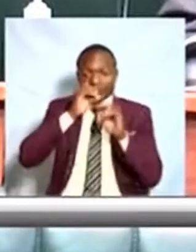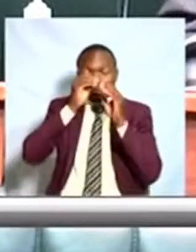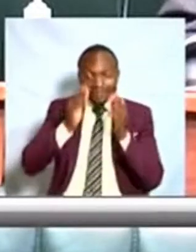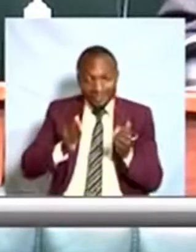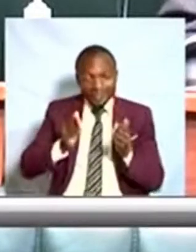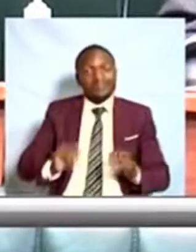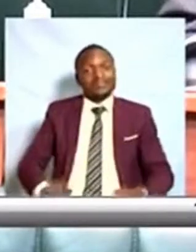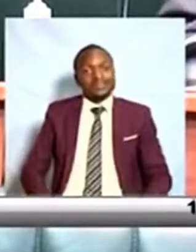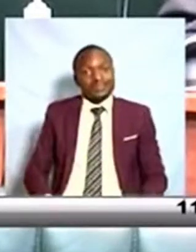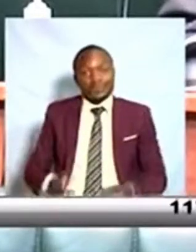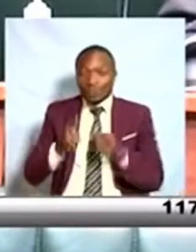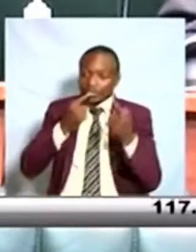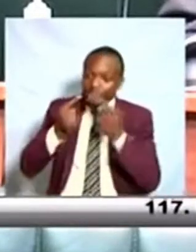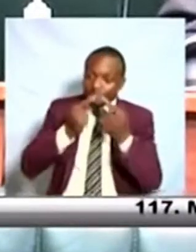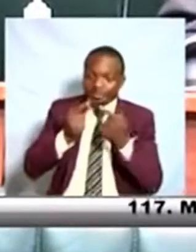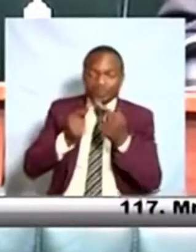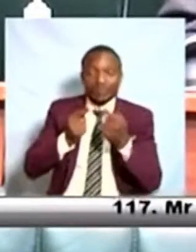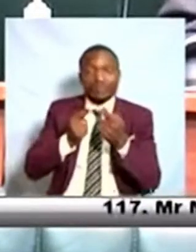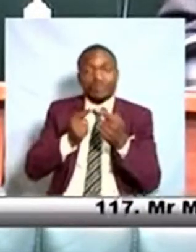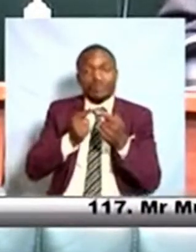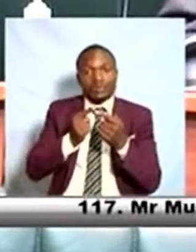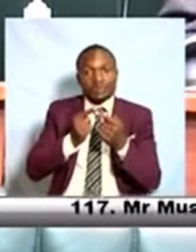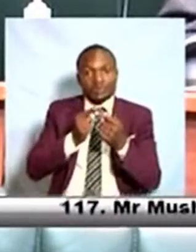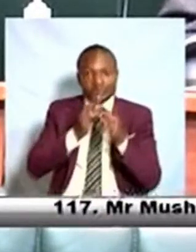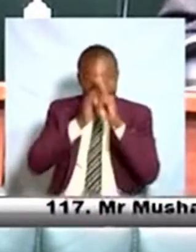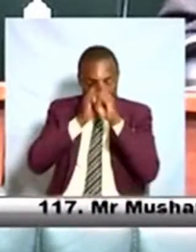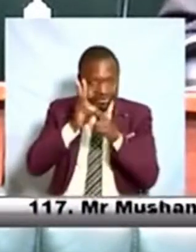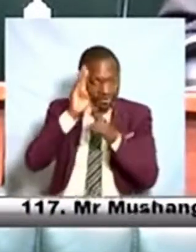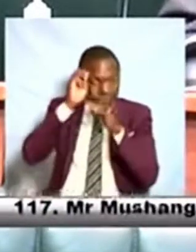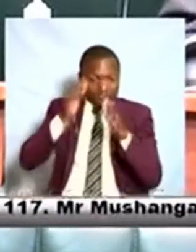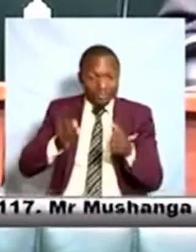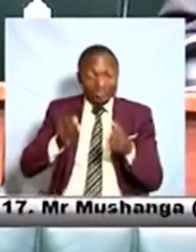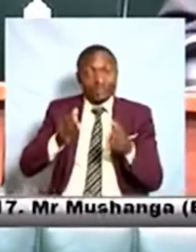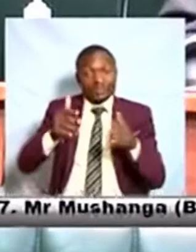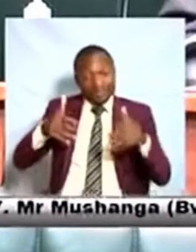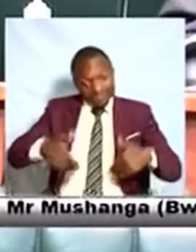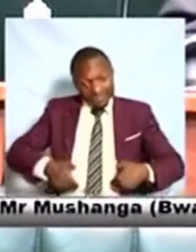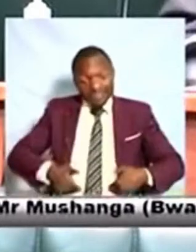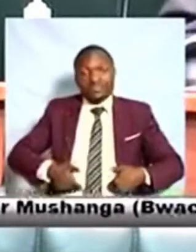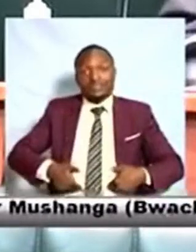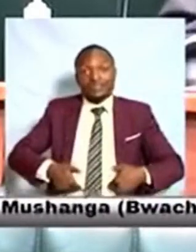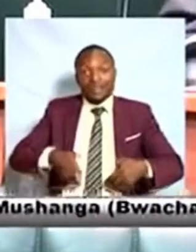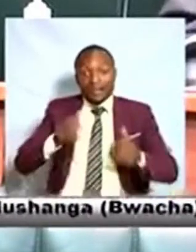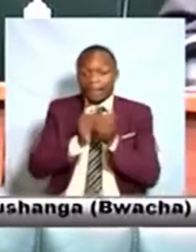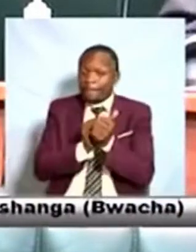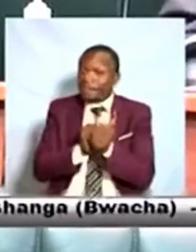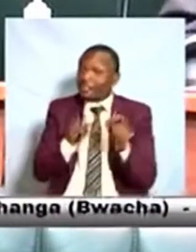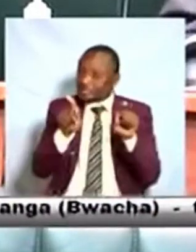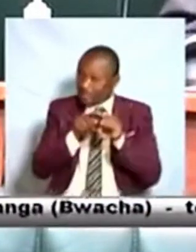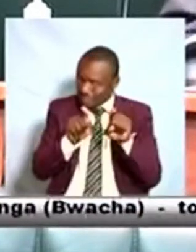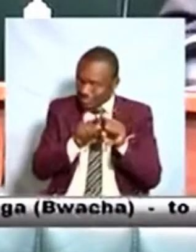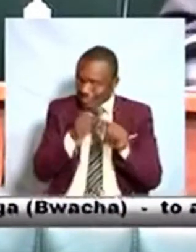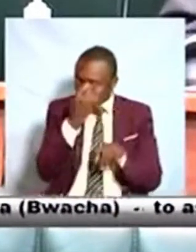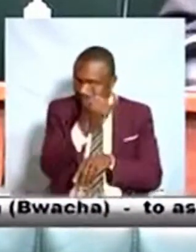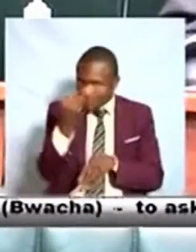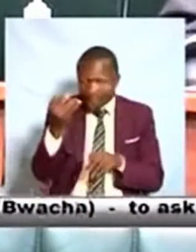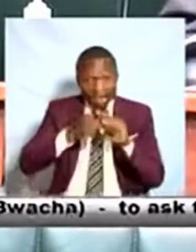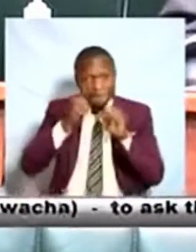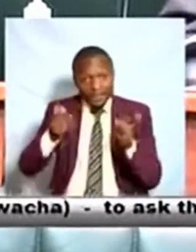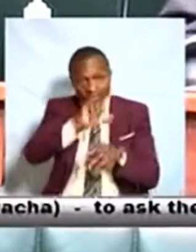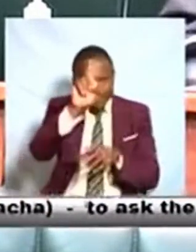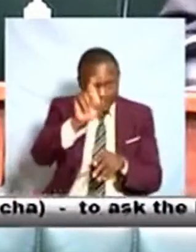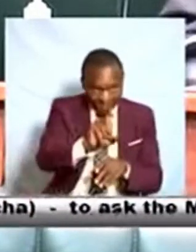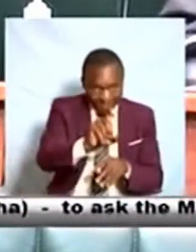with the Minister of Sport, Youth and the Arts over the same matter. But the